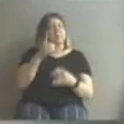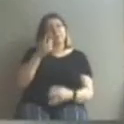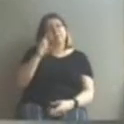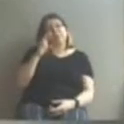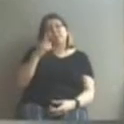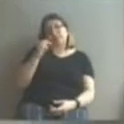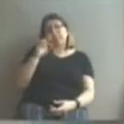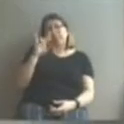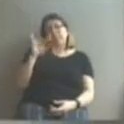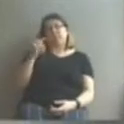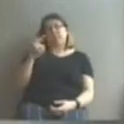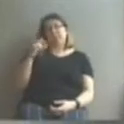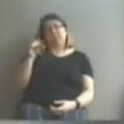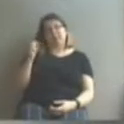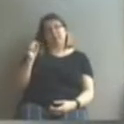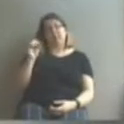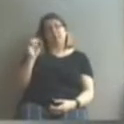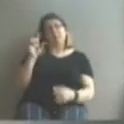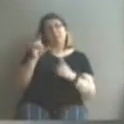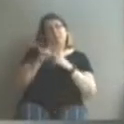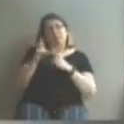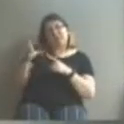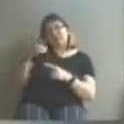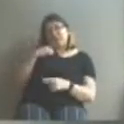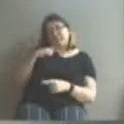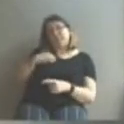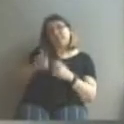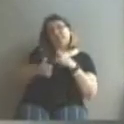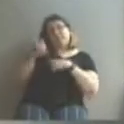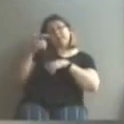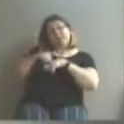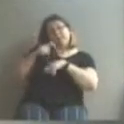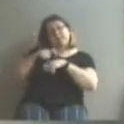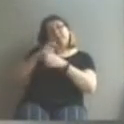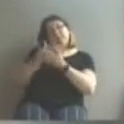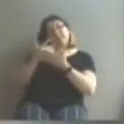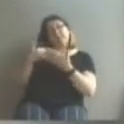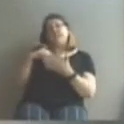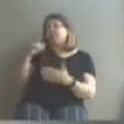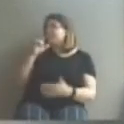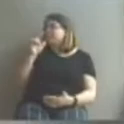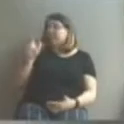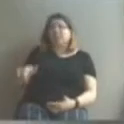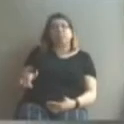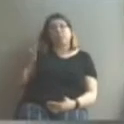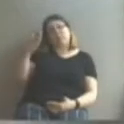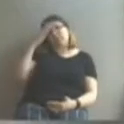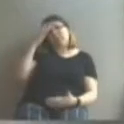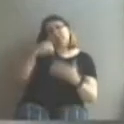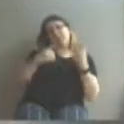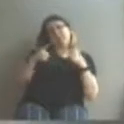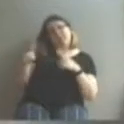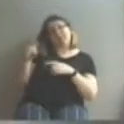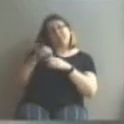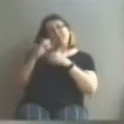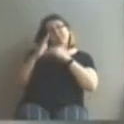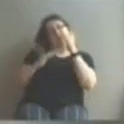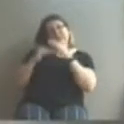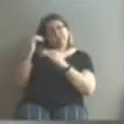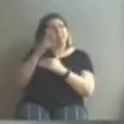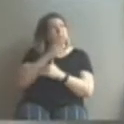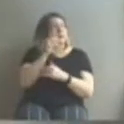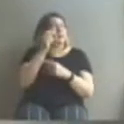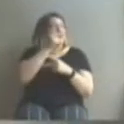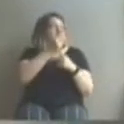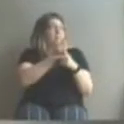Herring's words, because they were the ones that told me most of the time a lot of stuff that I wasn't supposed to know that was going on in the building, as well as keeping